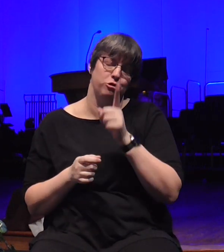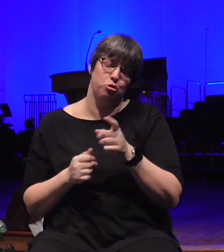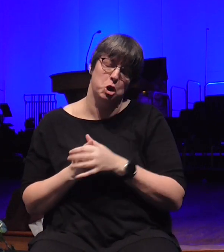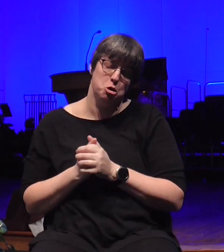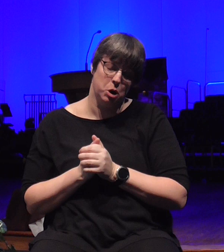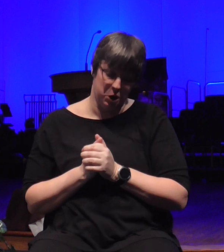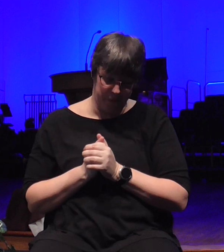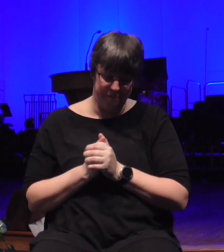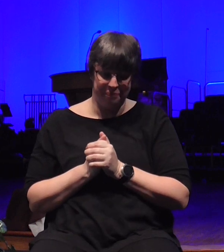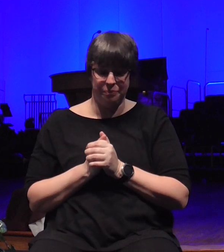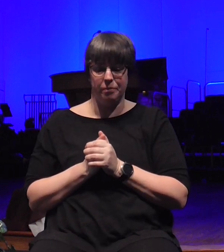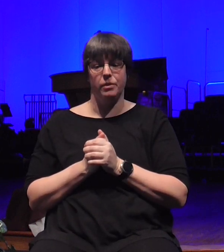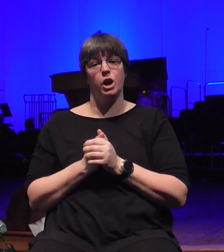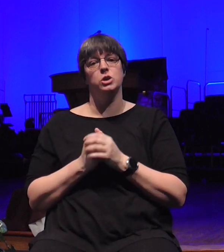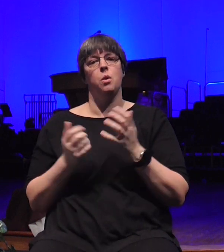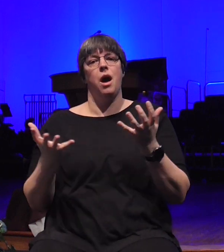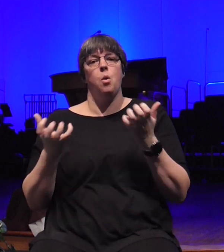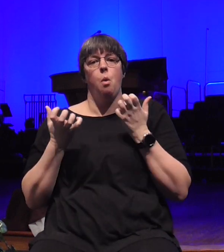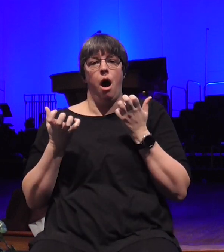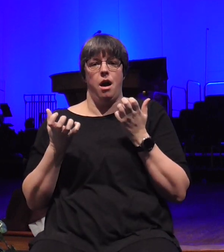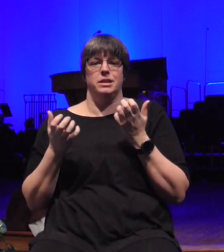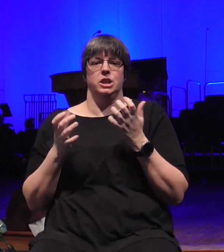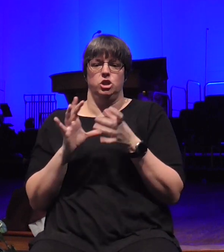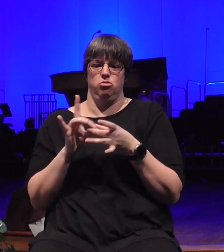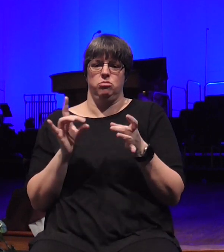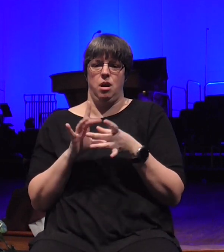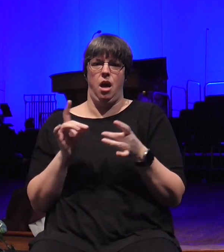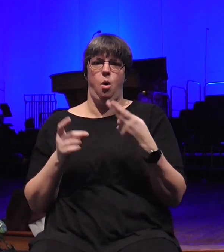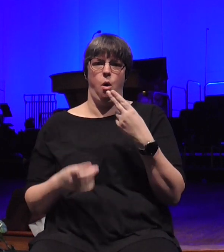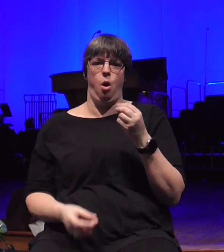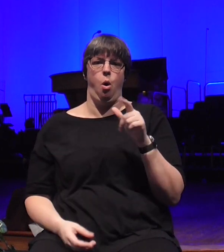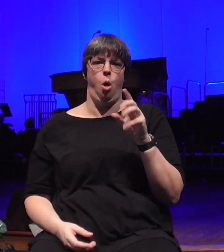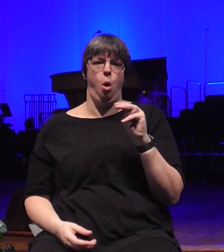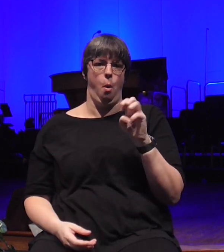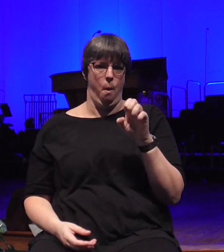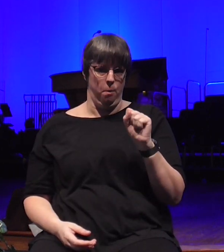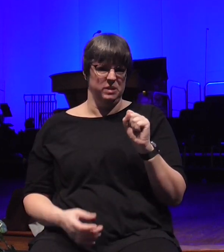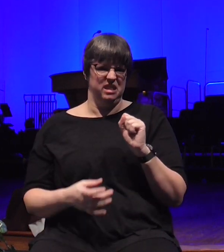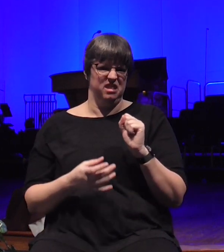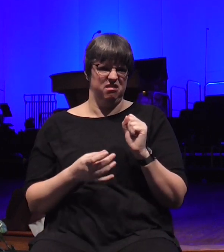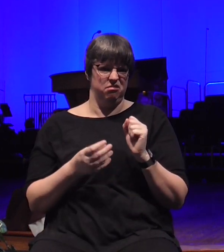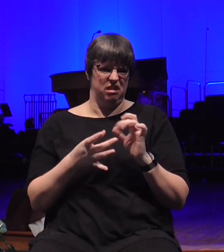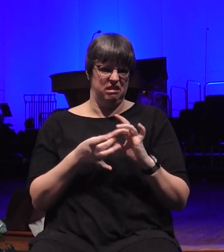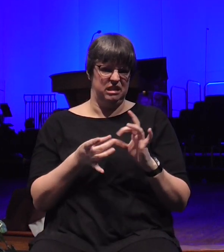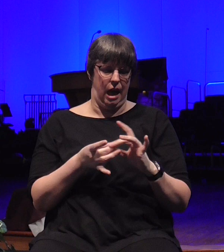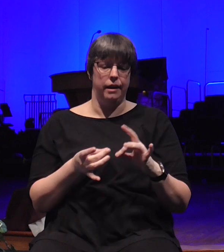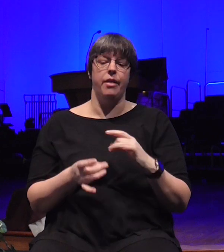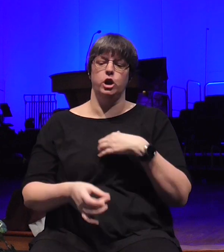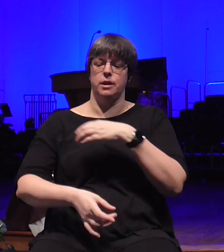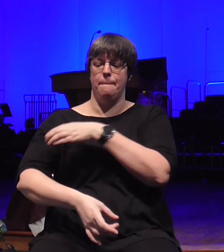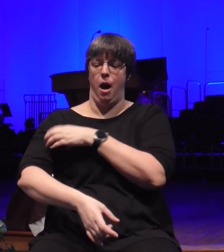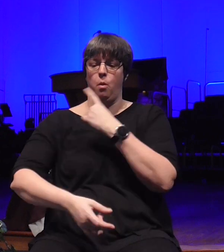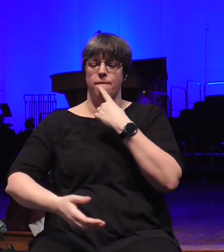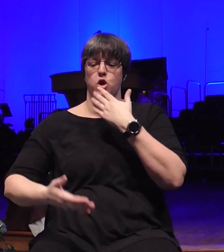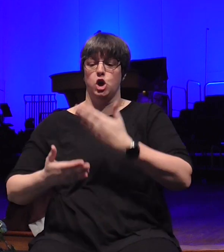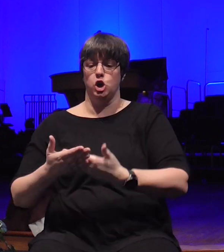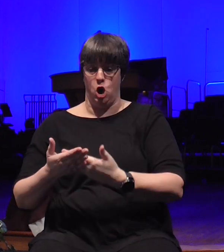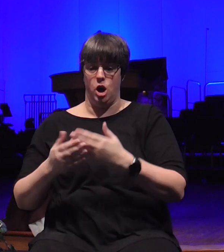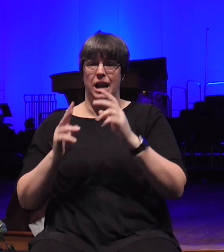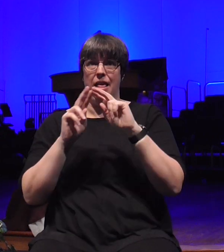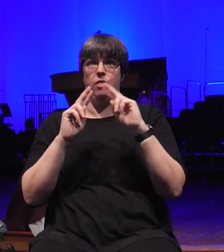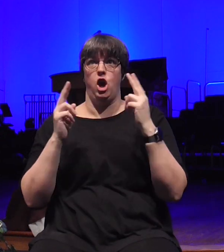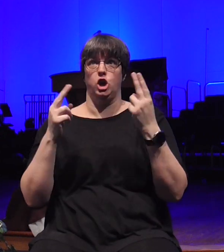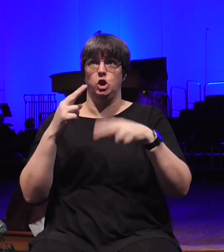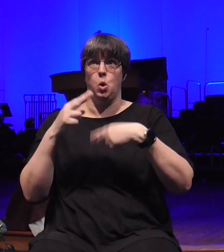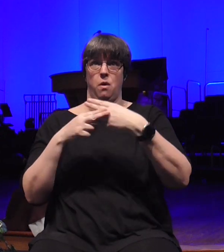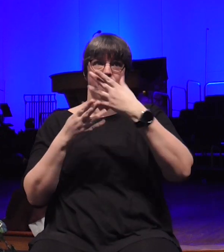I would want to say those words Ernest Holmes declared over and over again. There is a power for good in the universe, greater than we